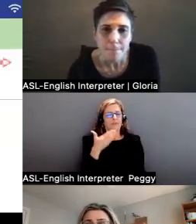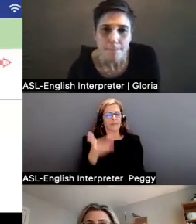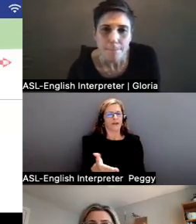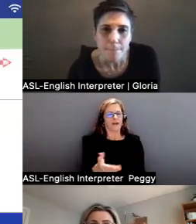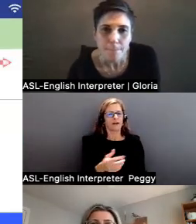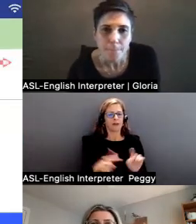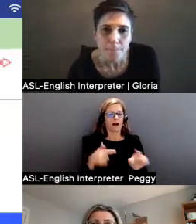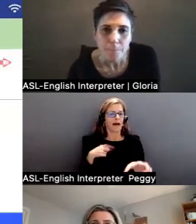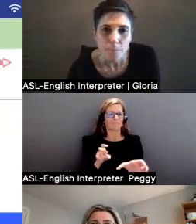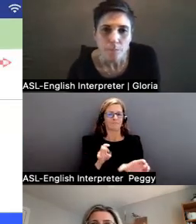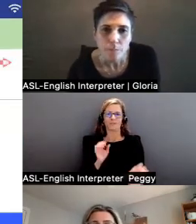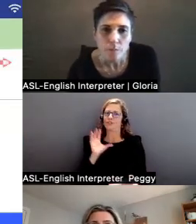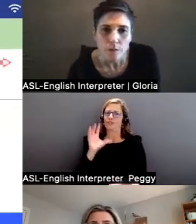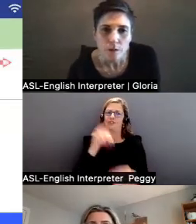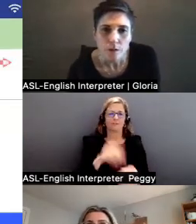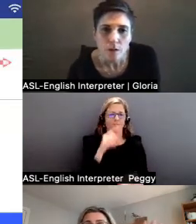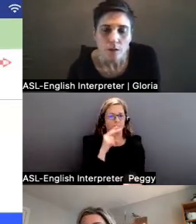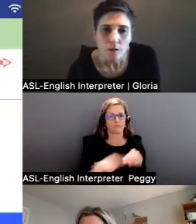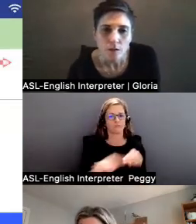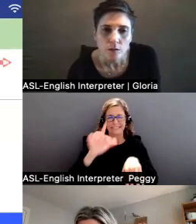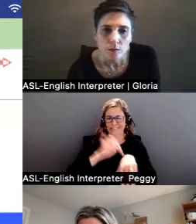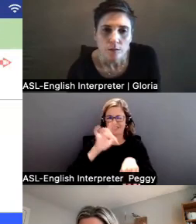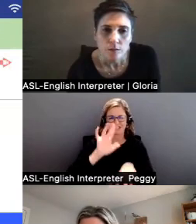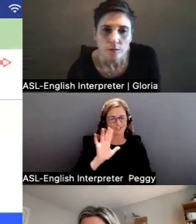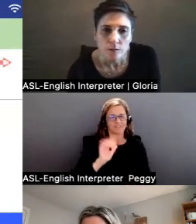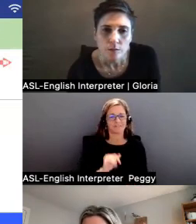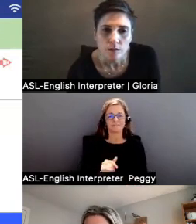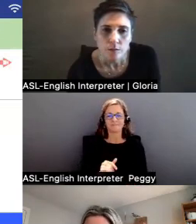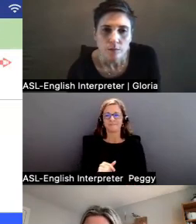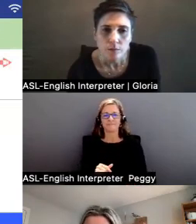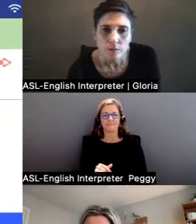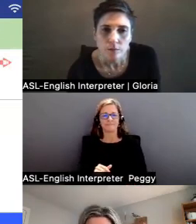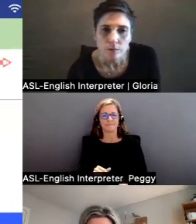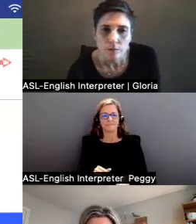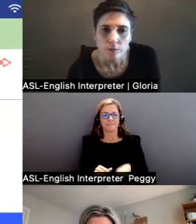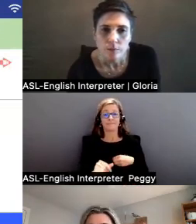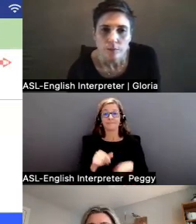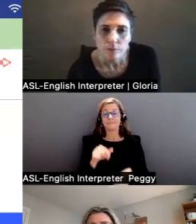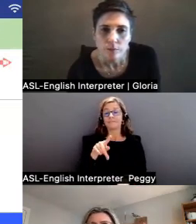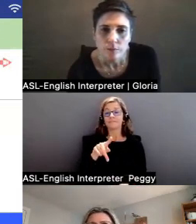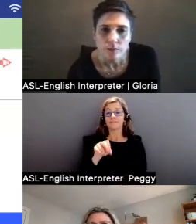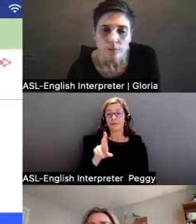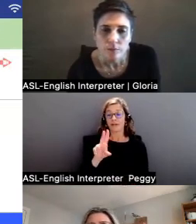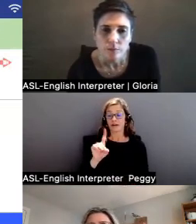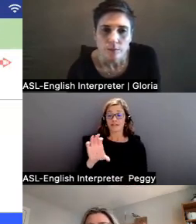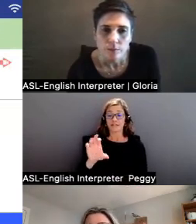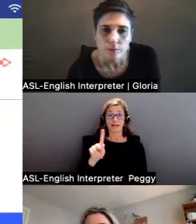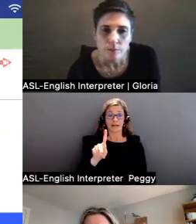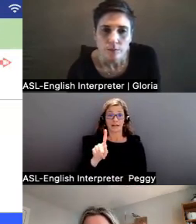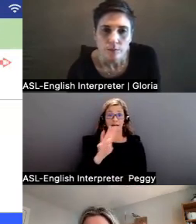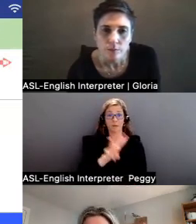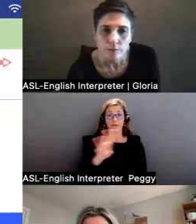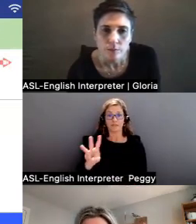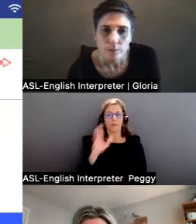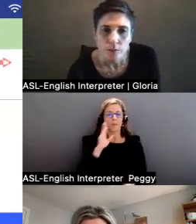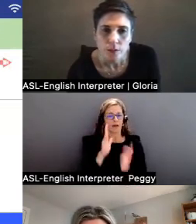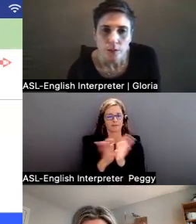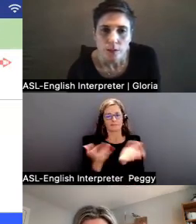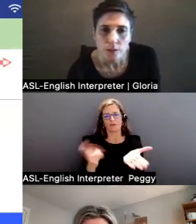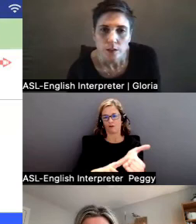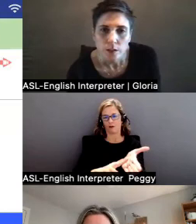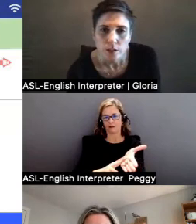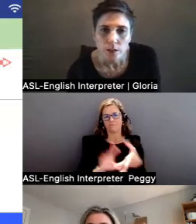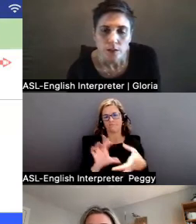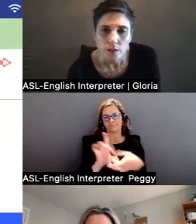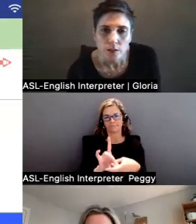very, very brief introduction to show you. So when I go to the Pear Deck website, they're going to ask me to log in. Very, very